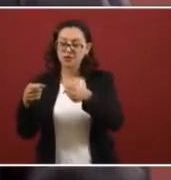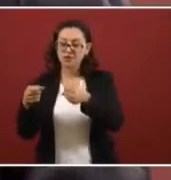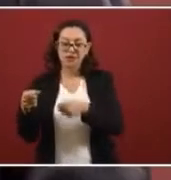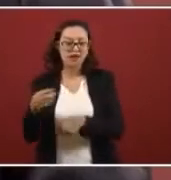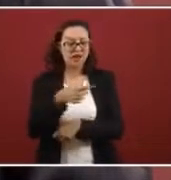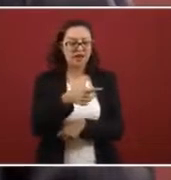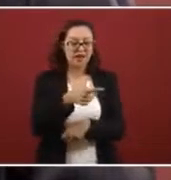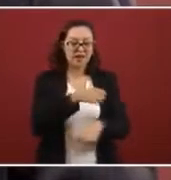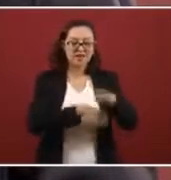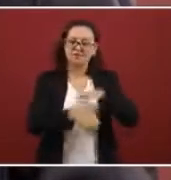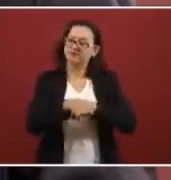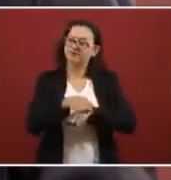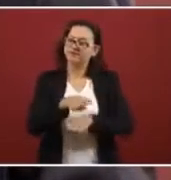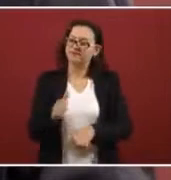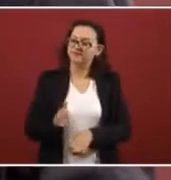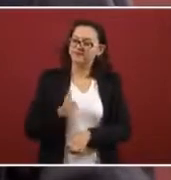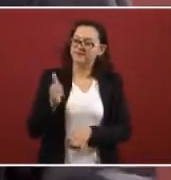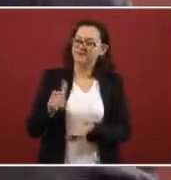I remember when